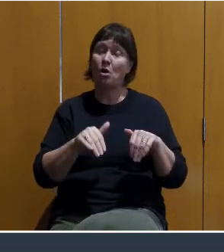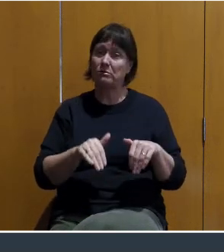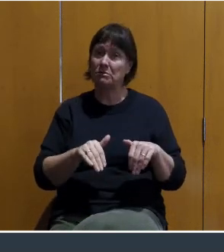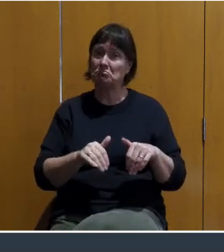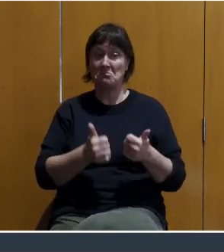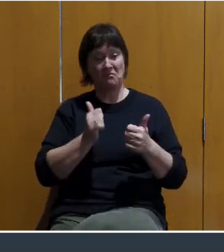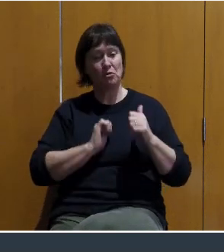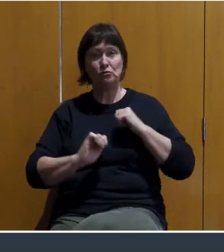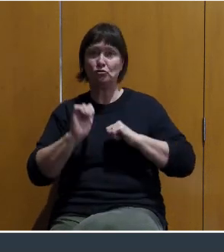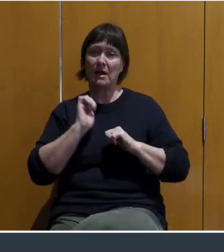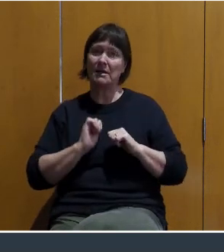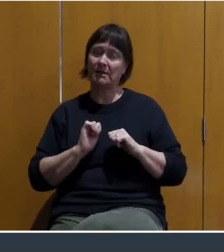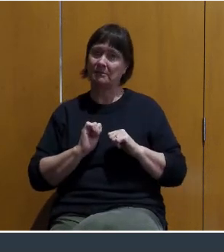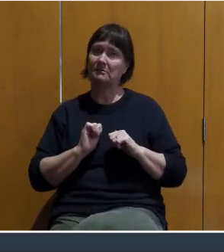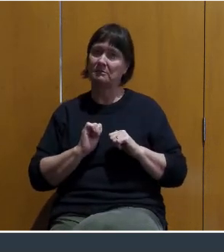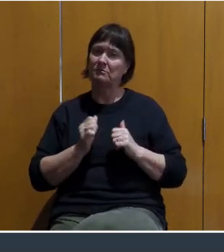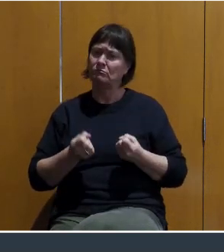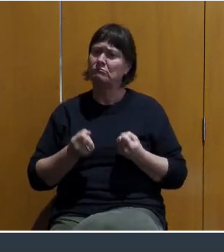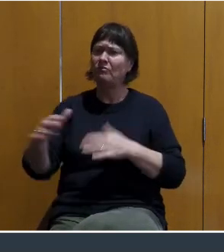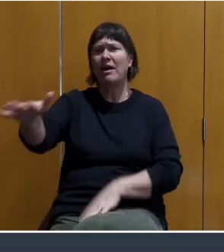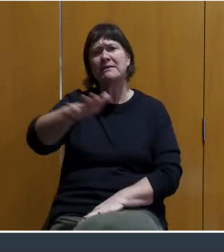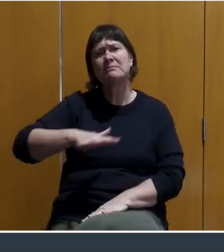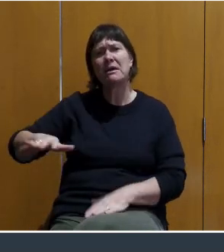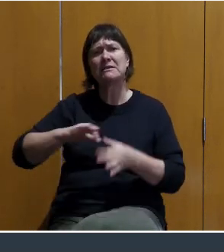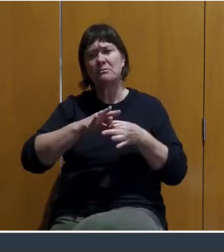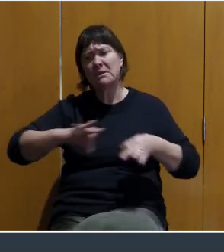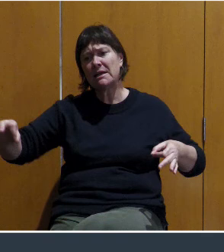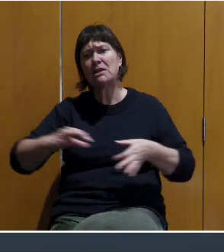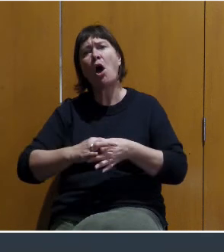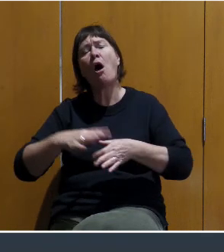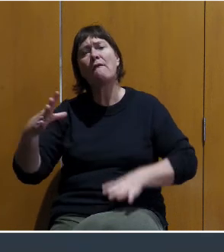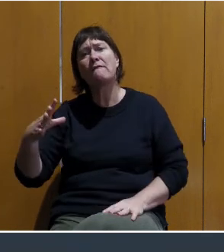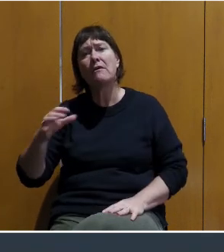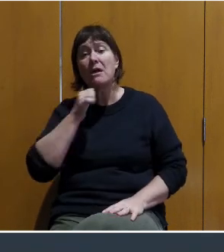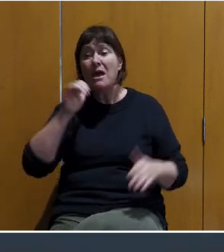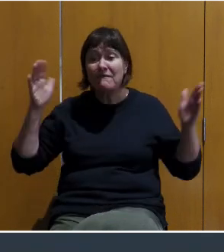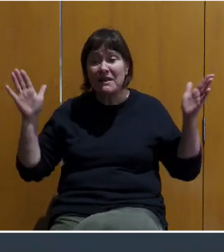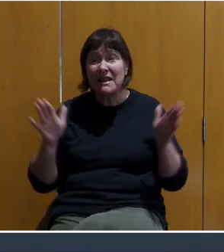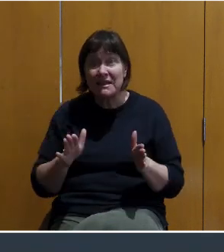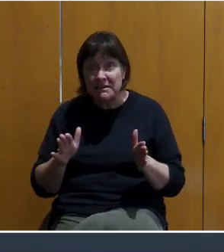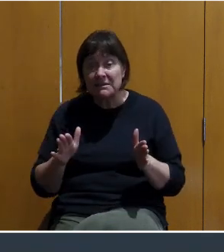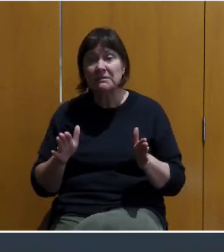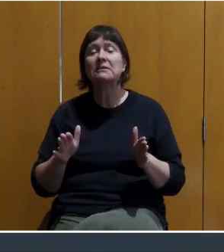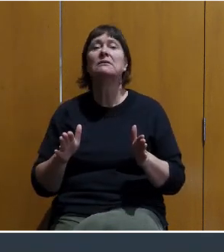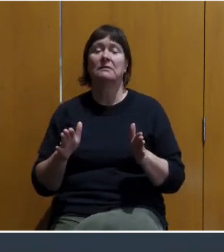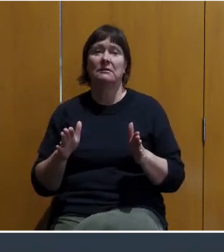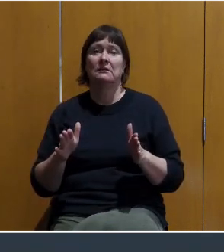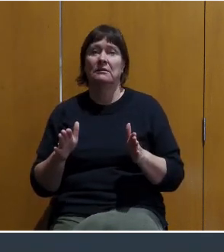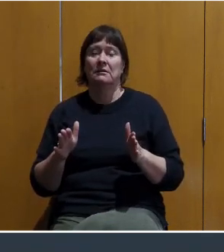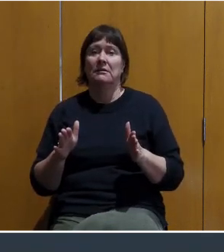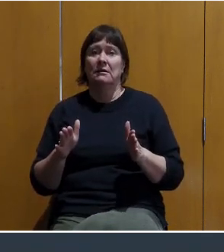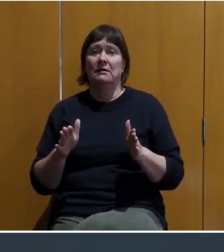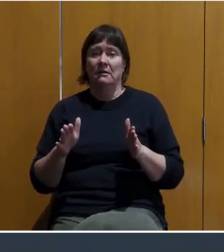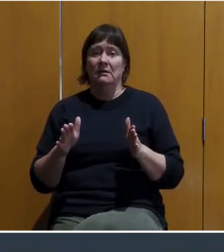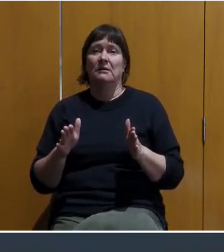trained to be able to be off-lead in these areas. And by reducing the off-leash areas, you're reducing a lot of aspects